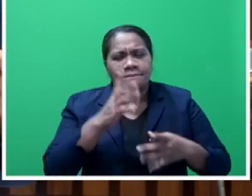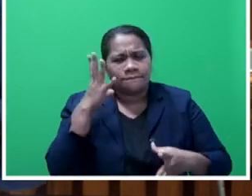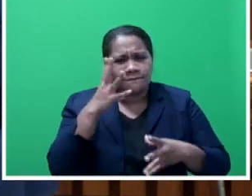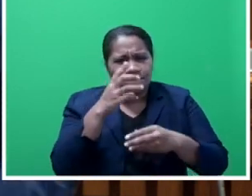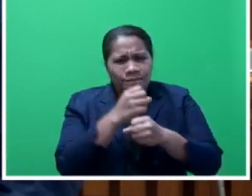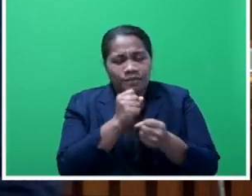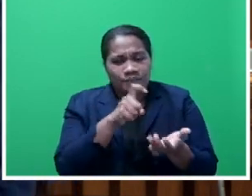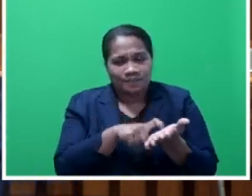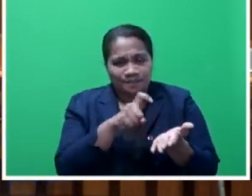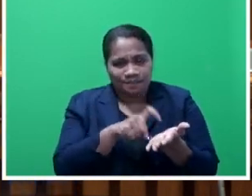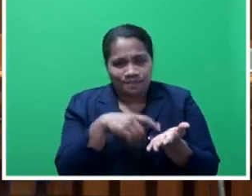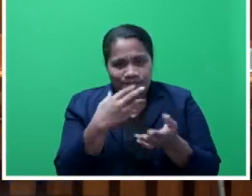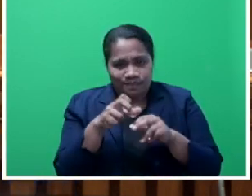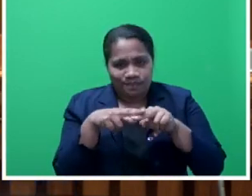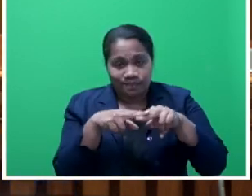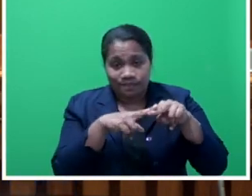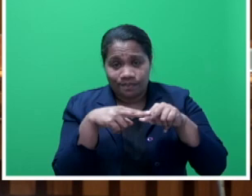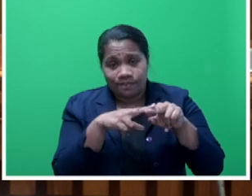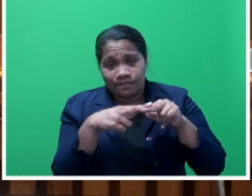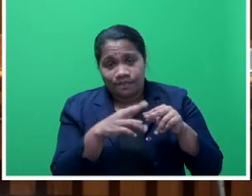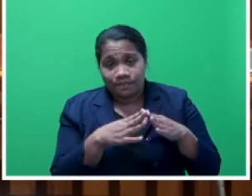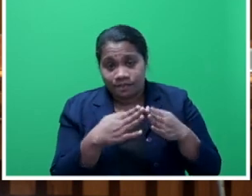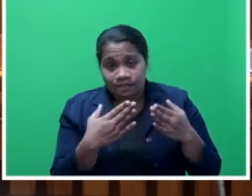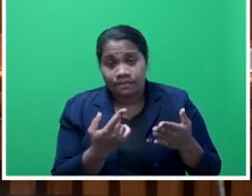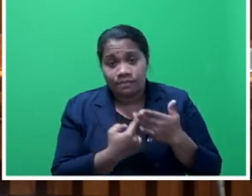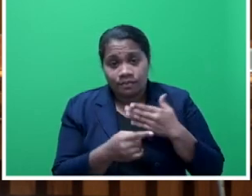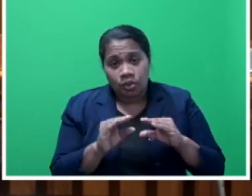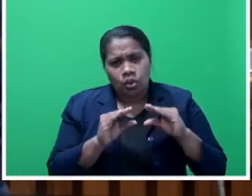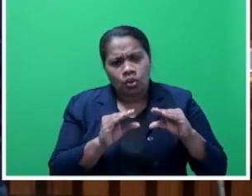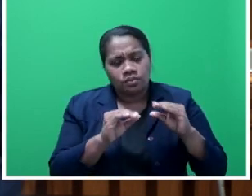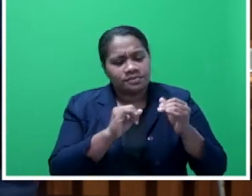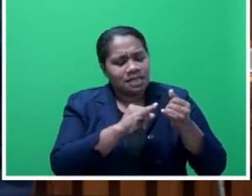Fiji. They are now quoting Savenada Narumbe.